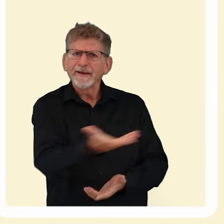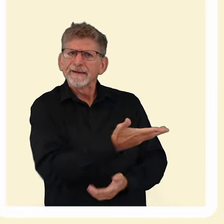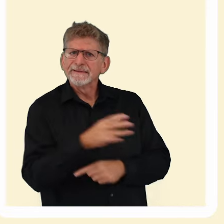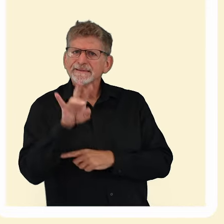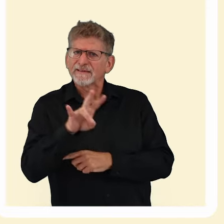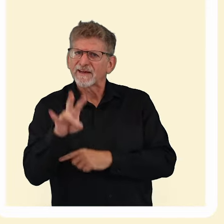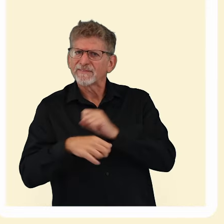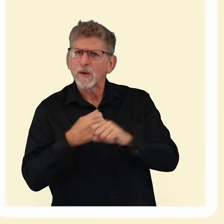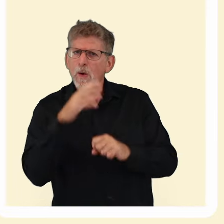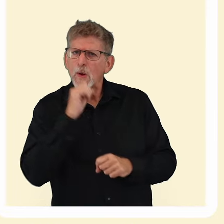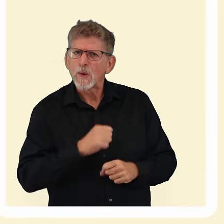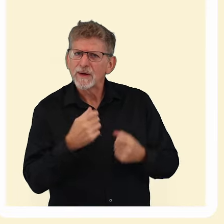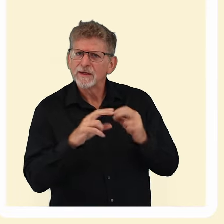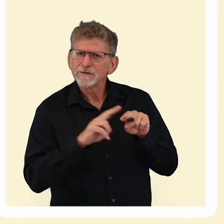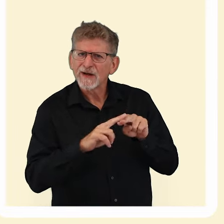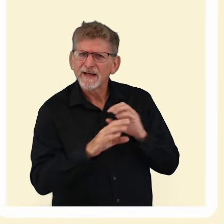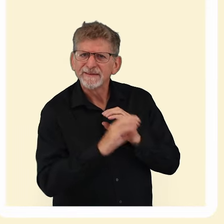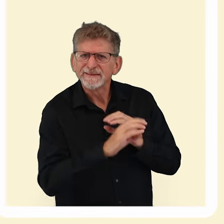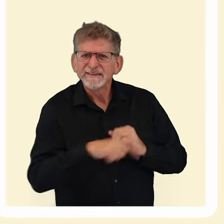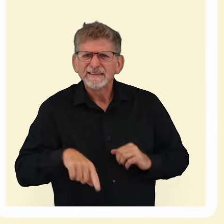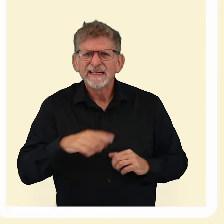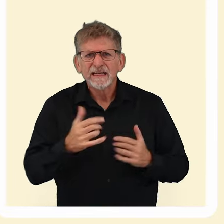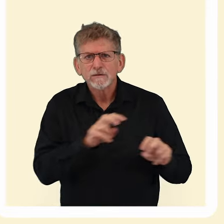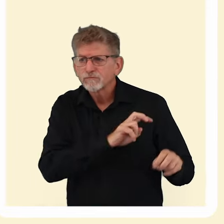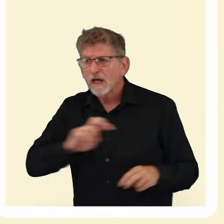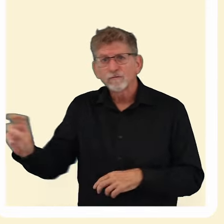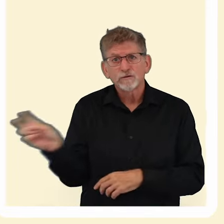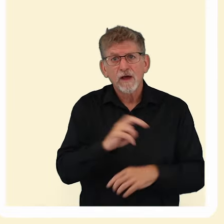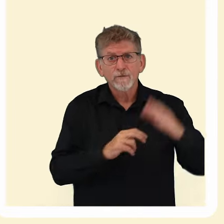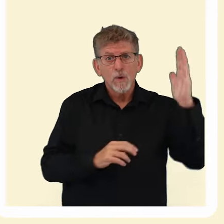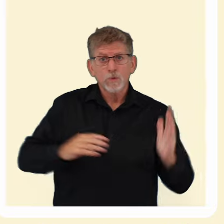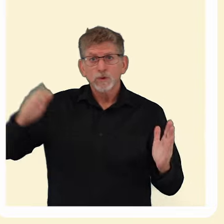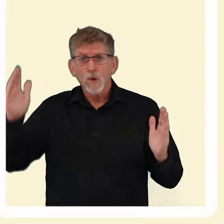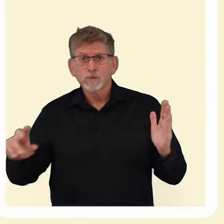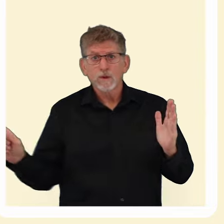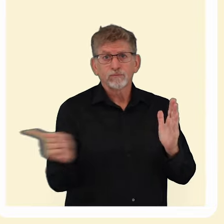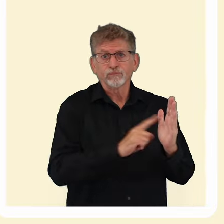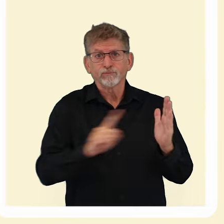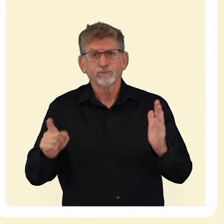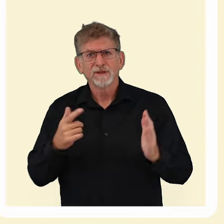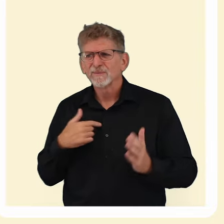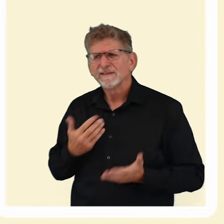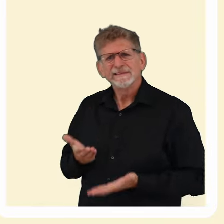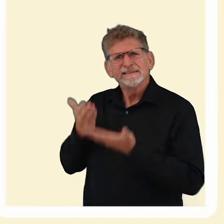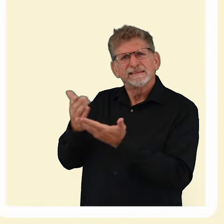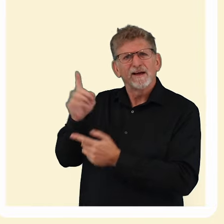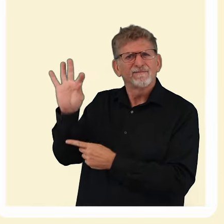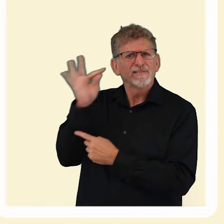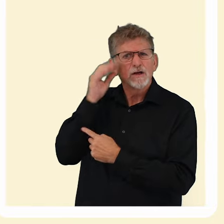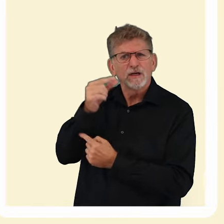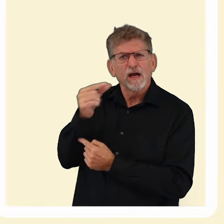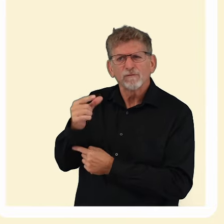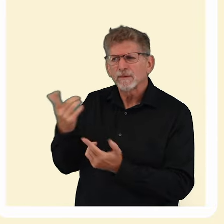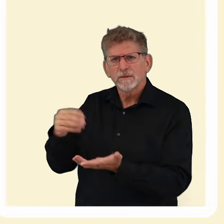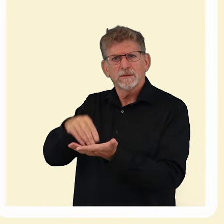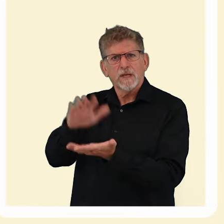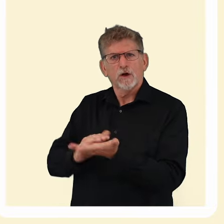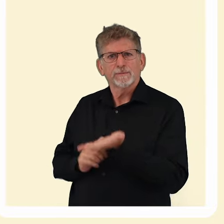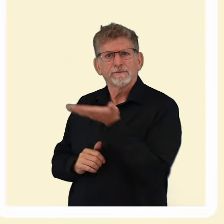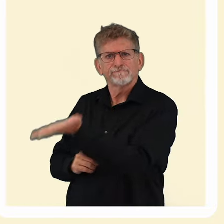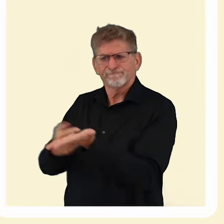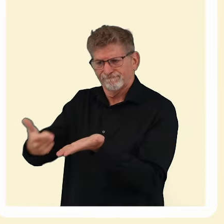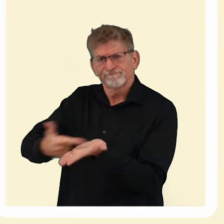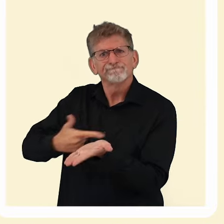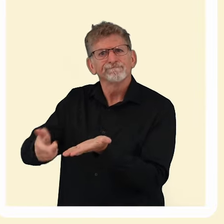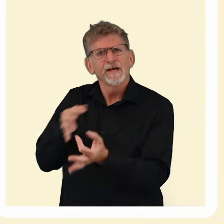that travel from coast to coast to coast. We presented the federal government with a document that explained the imperative of